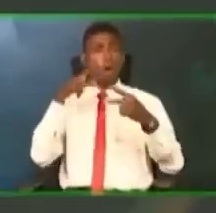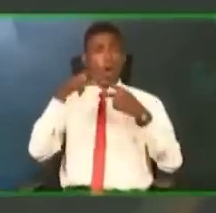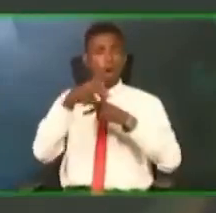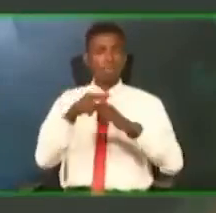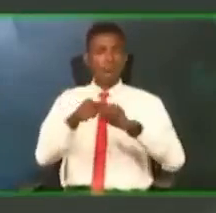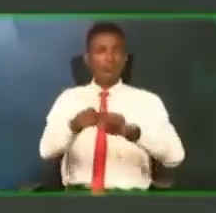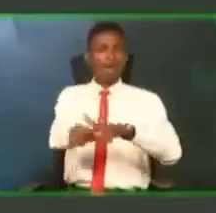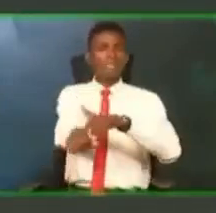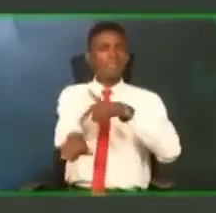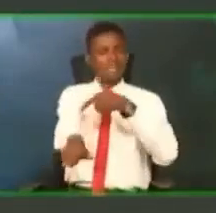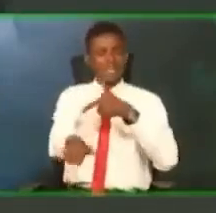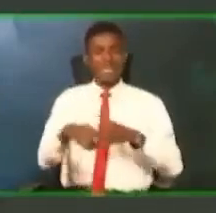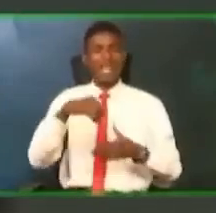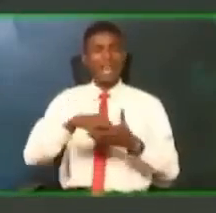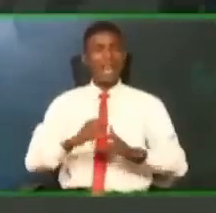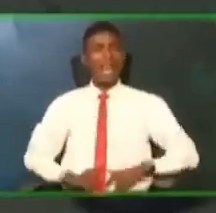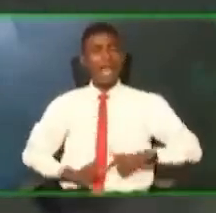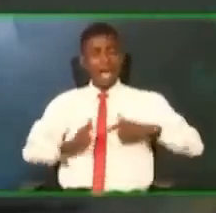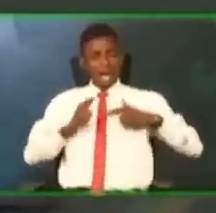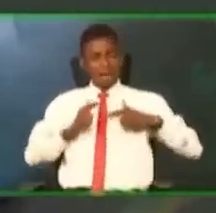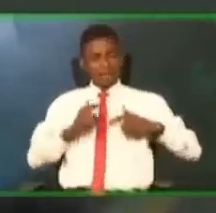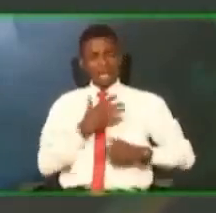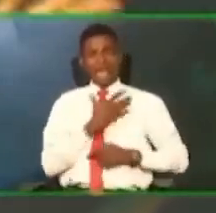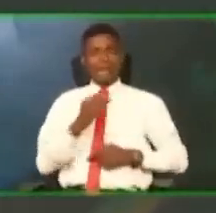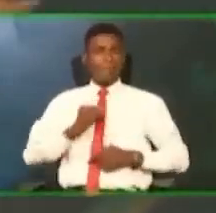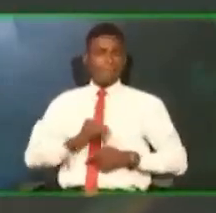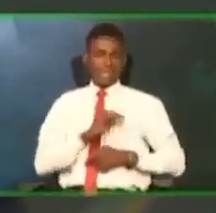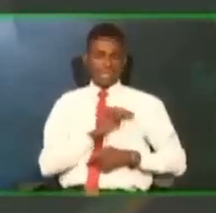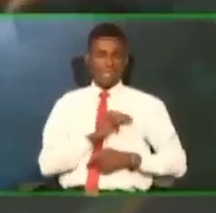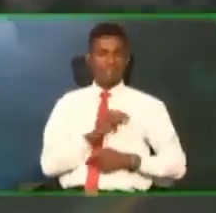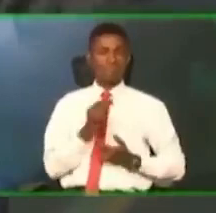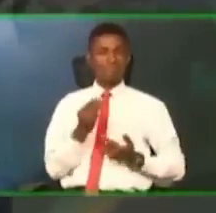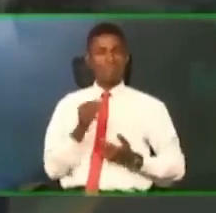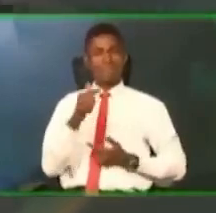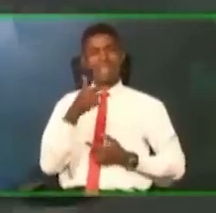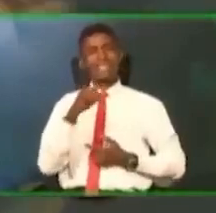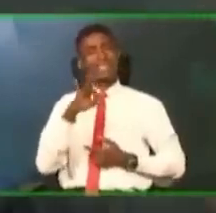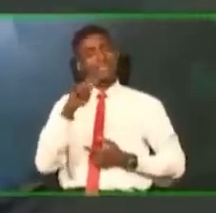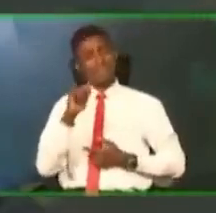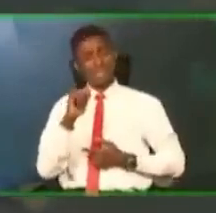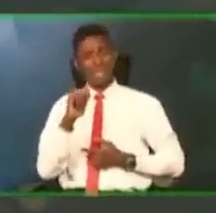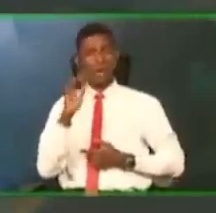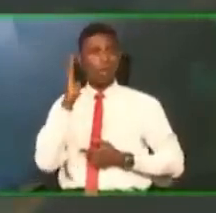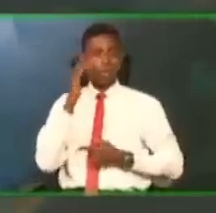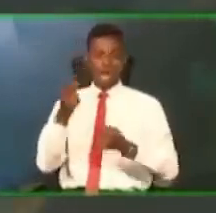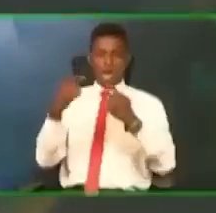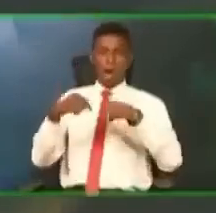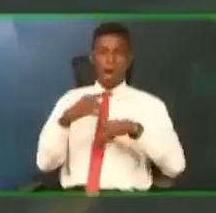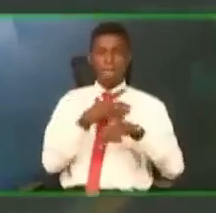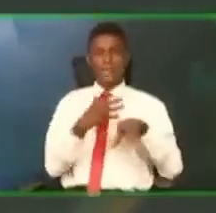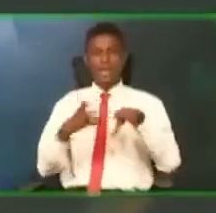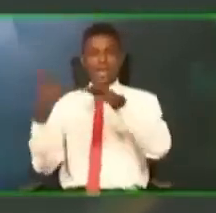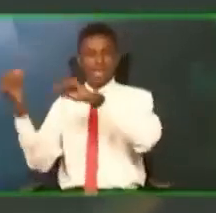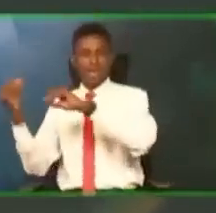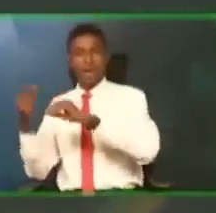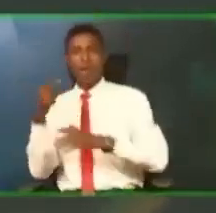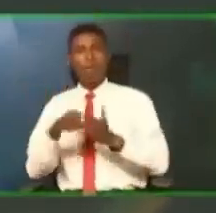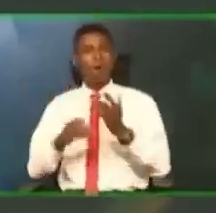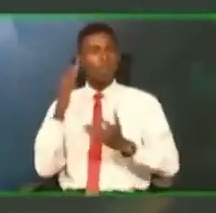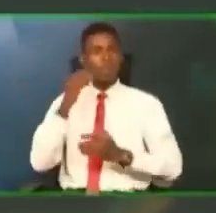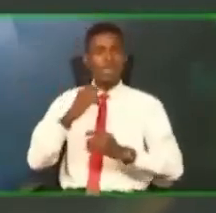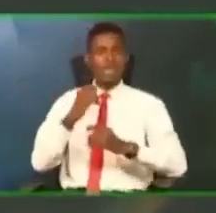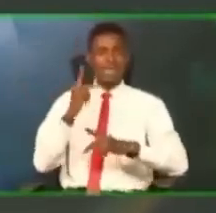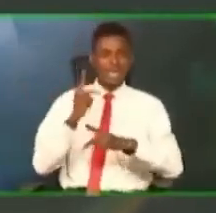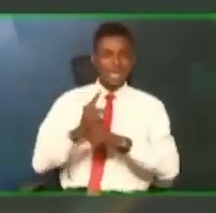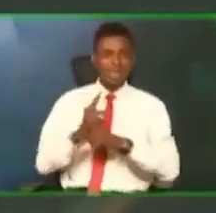and ministry. Gifts will come and go. Celebrity ministry will come and go. What will keep you? The Bible says